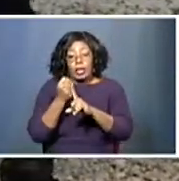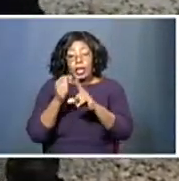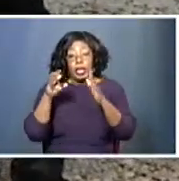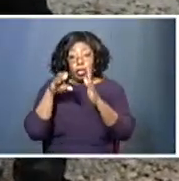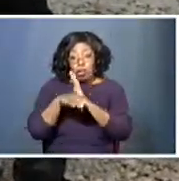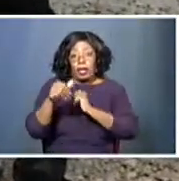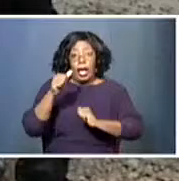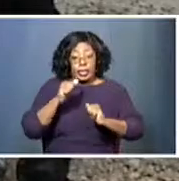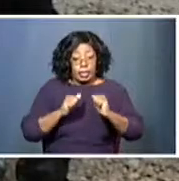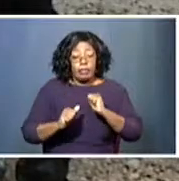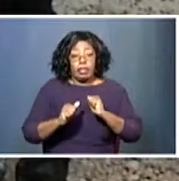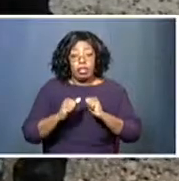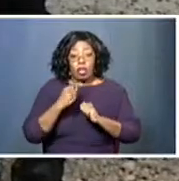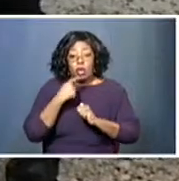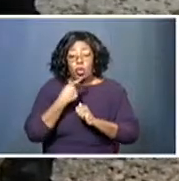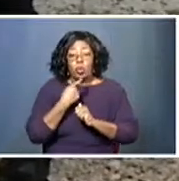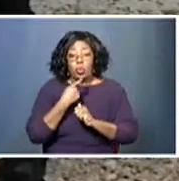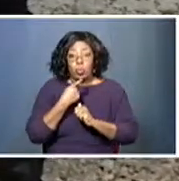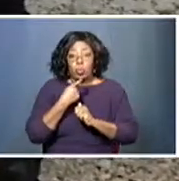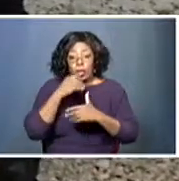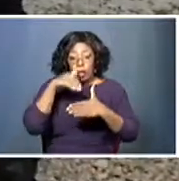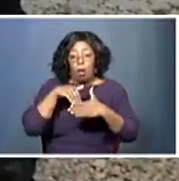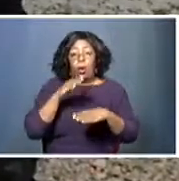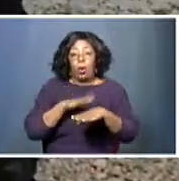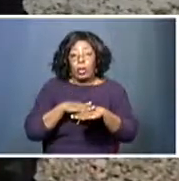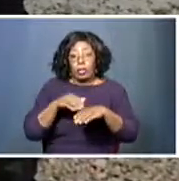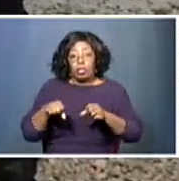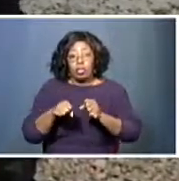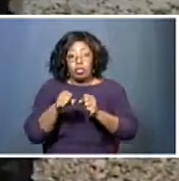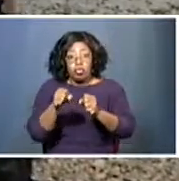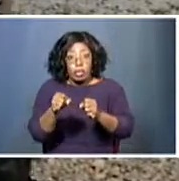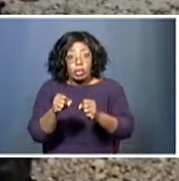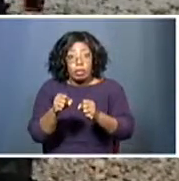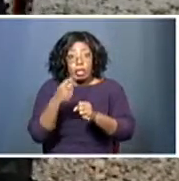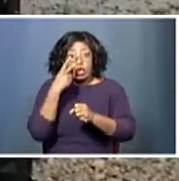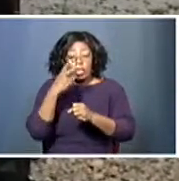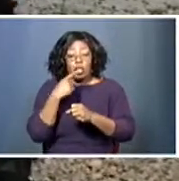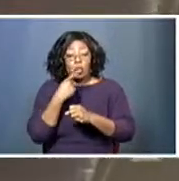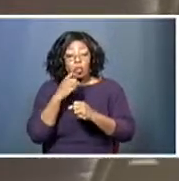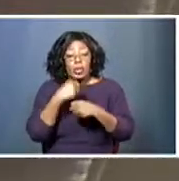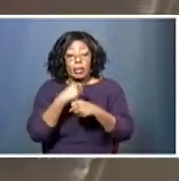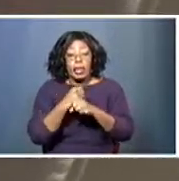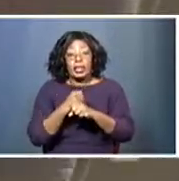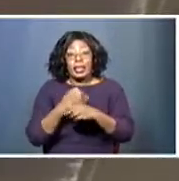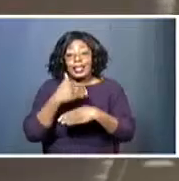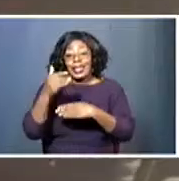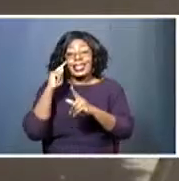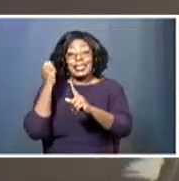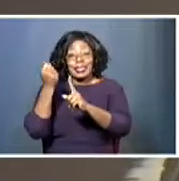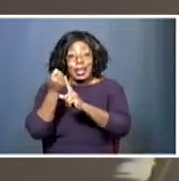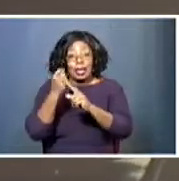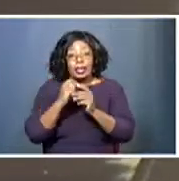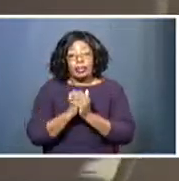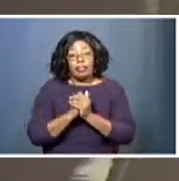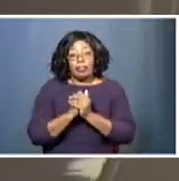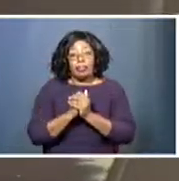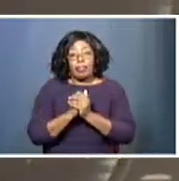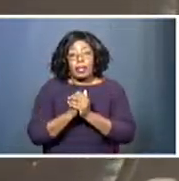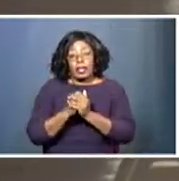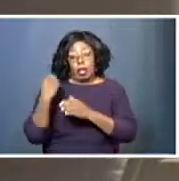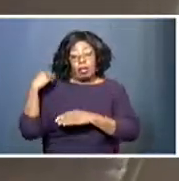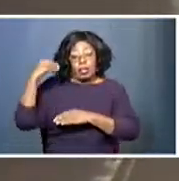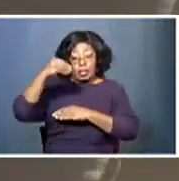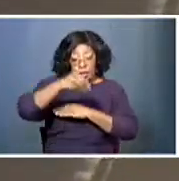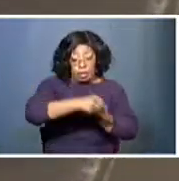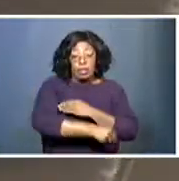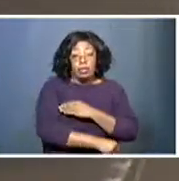out there who also are choosing through the street, looking to see who they can make their next victims. Excessive speed and seatbelt use, a